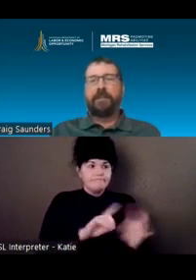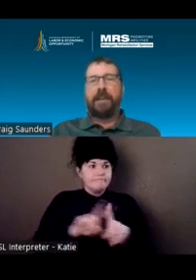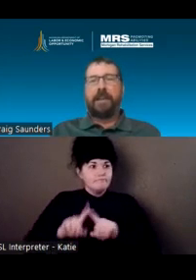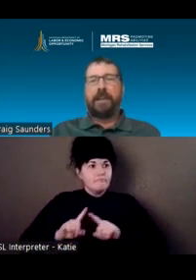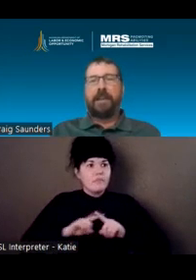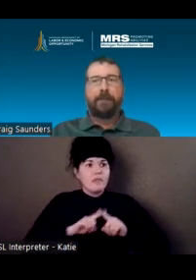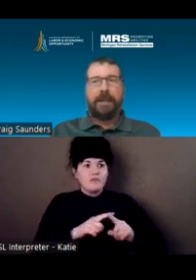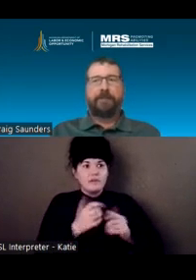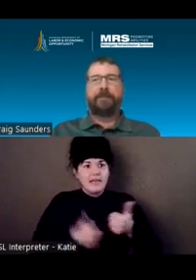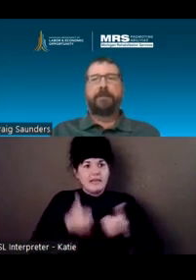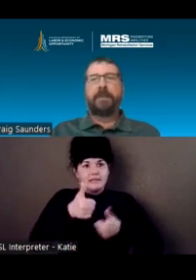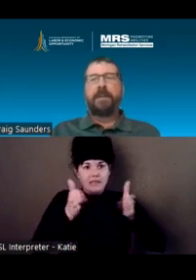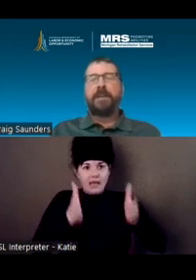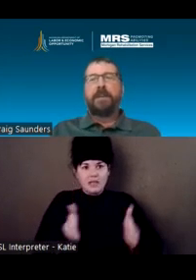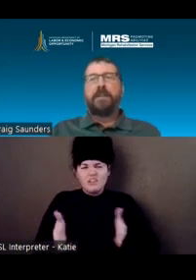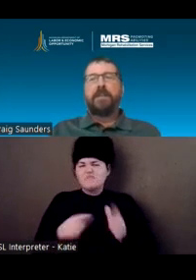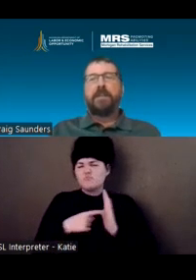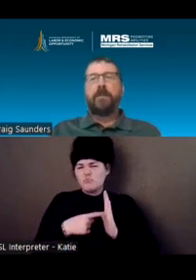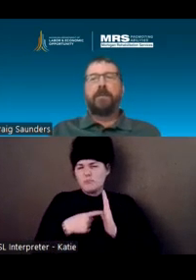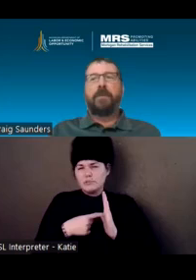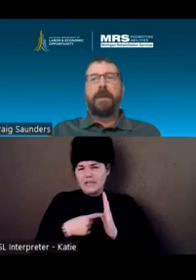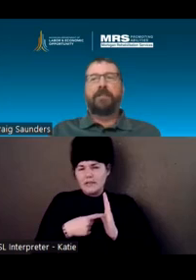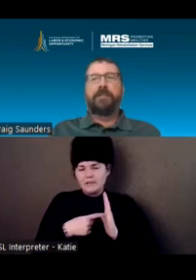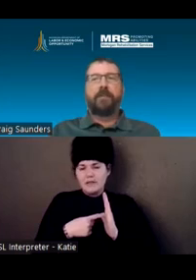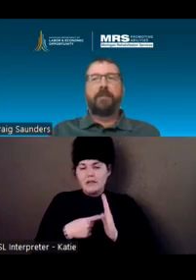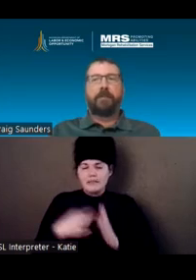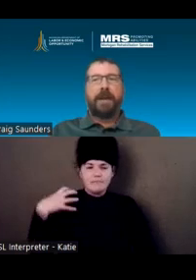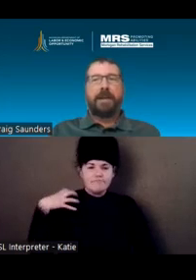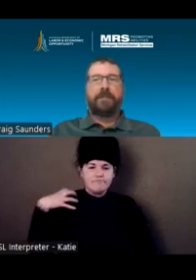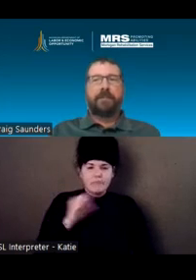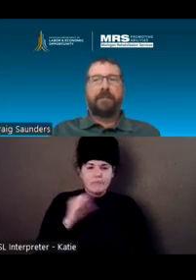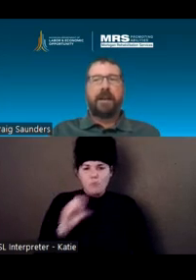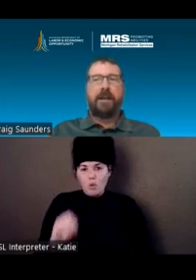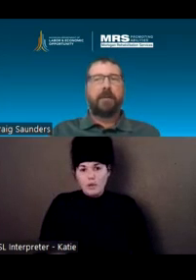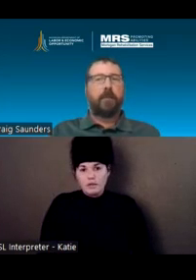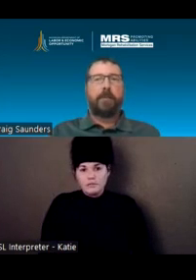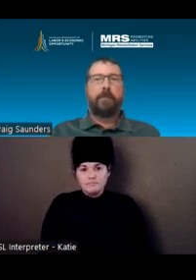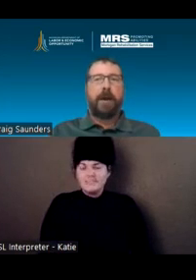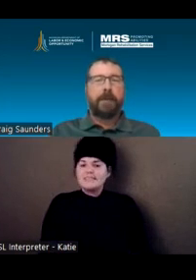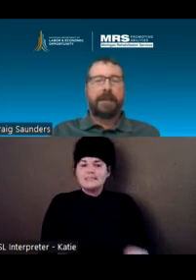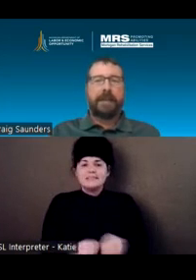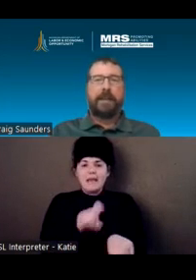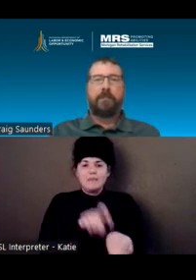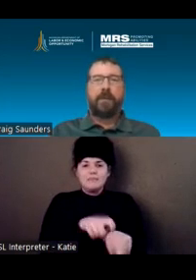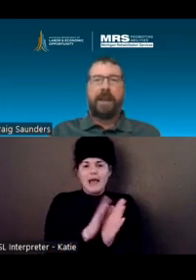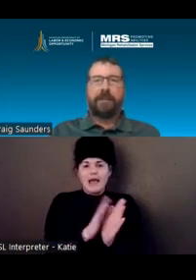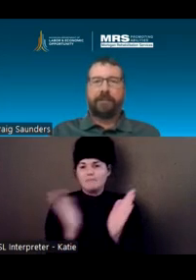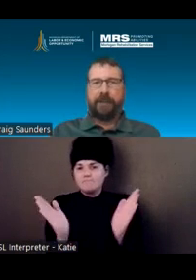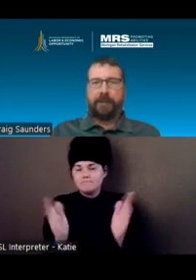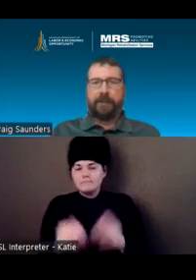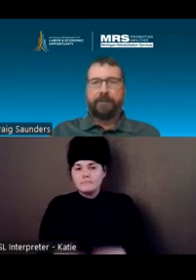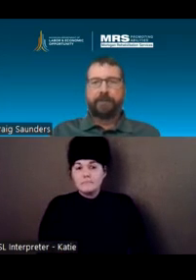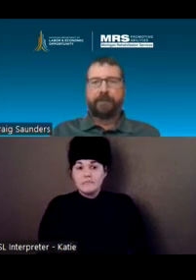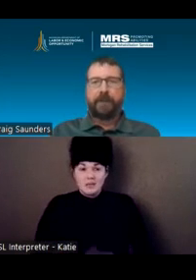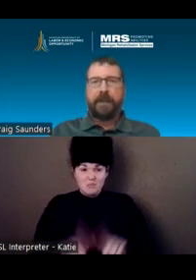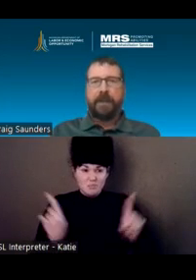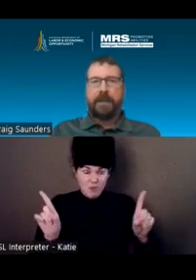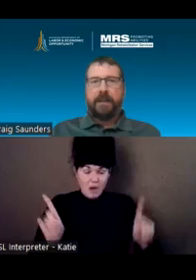during the same timeline. There was a mix of respondents from both the public and private